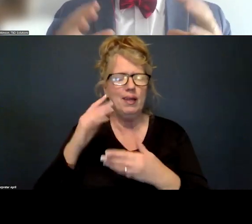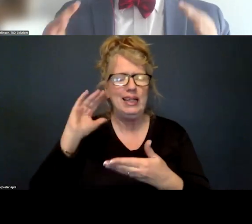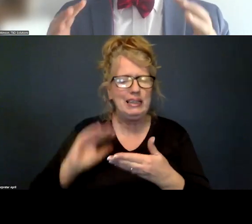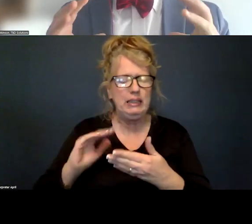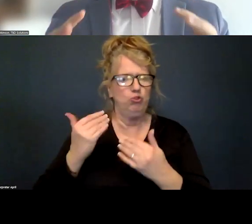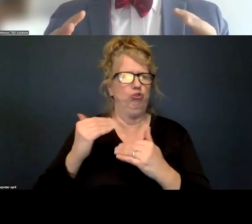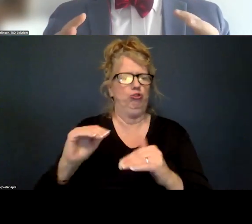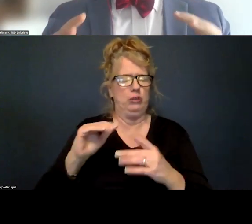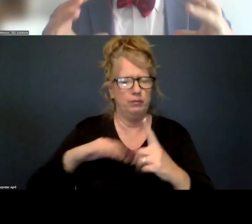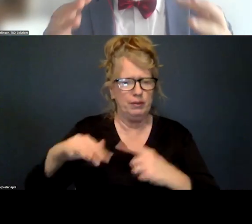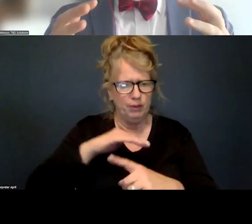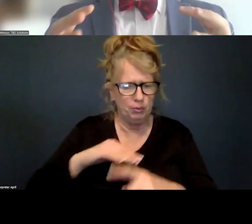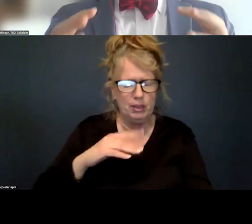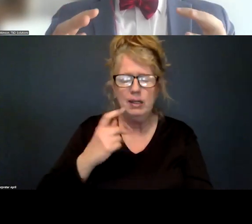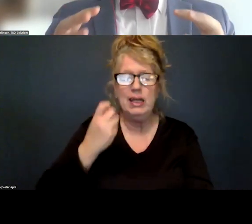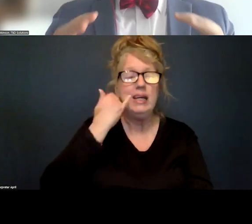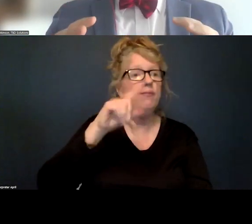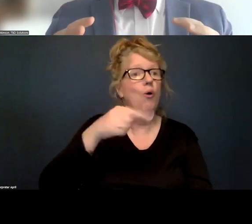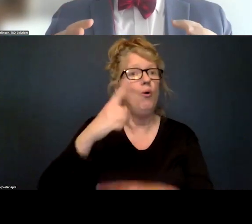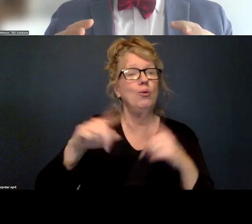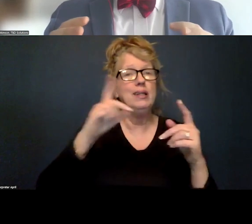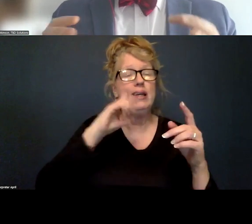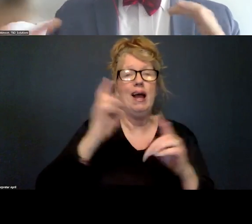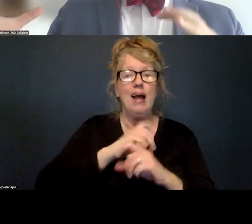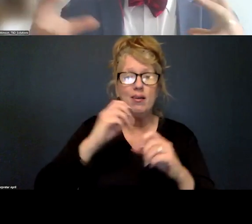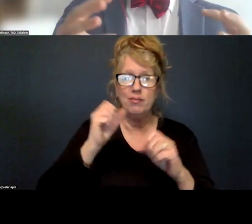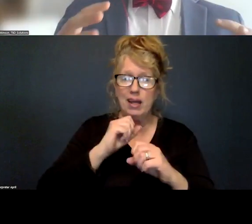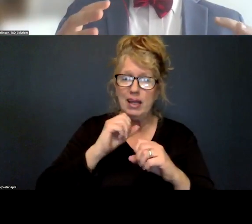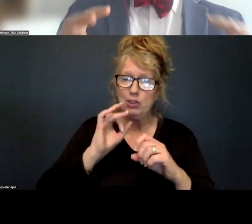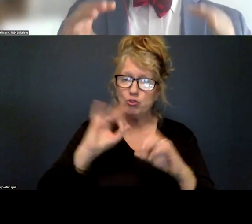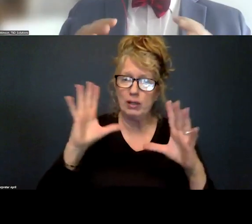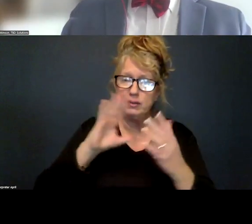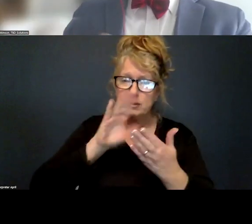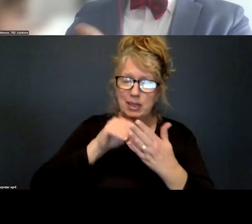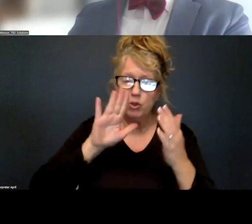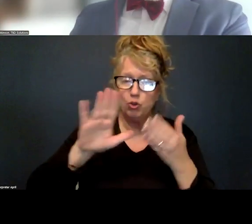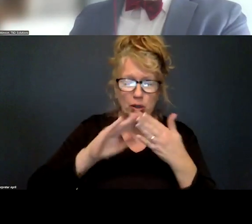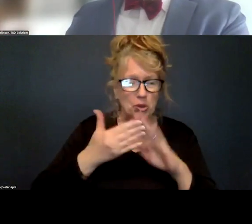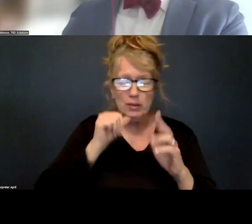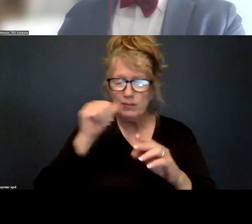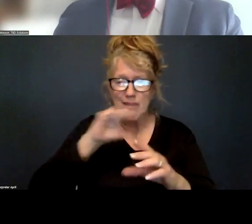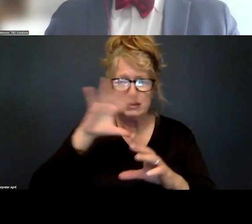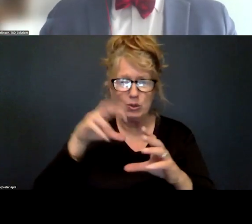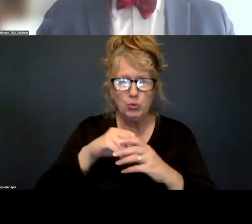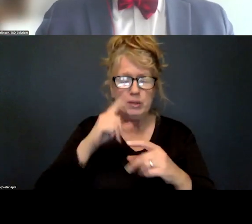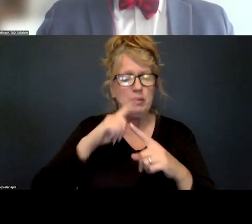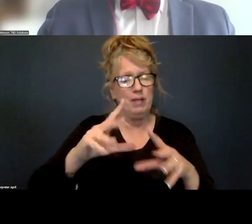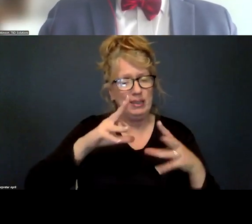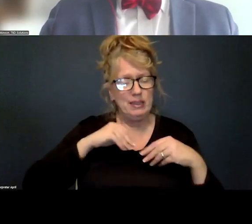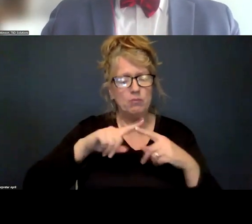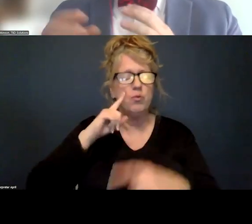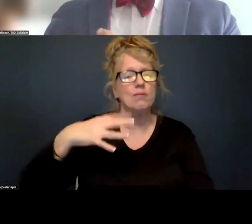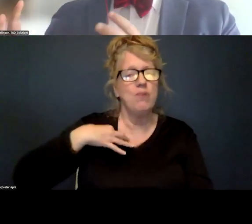if you only have a crisis service in your community that is all inclusive and not one that can take voluntary